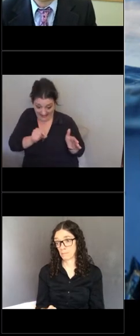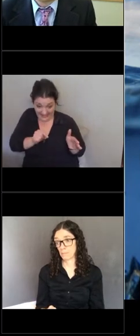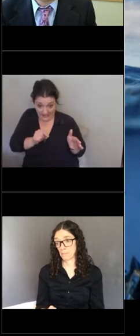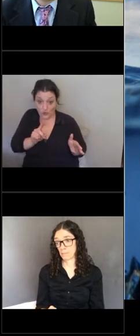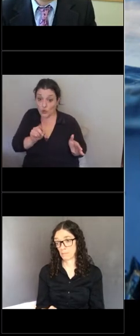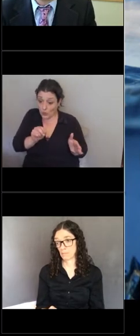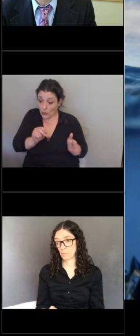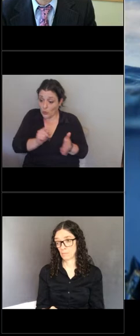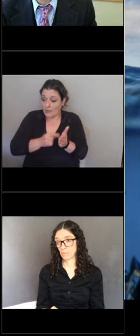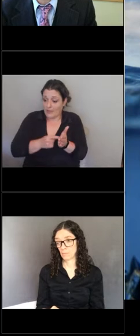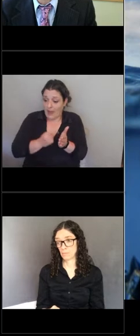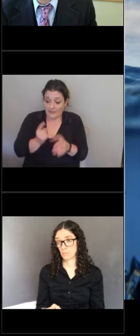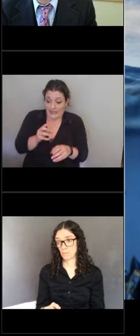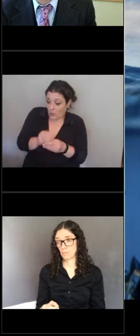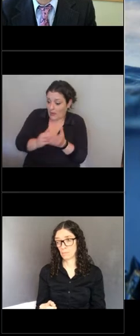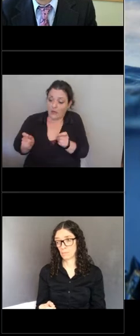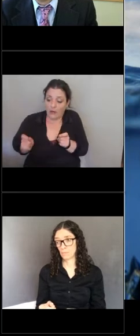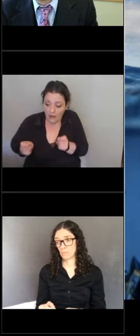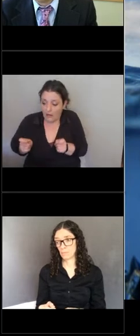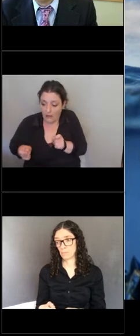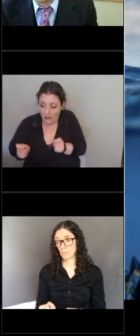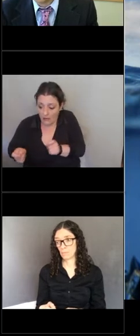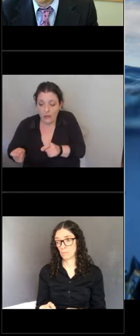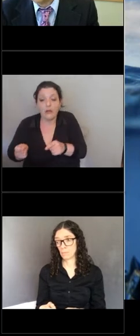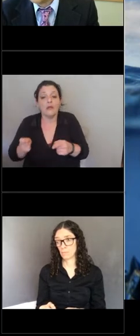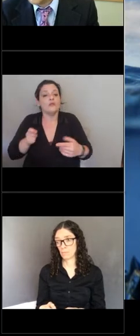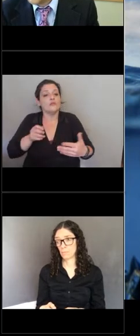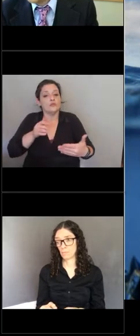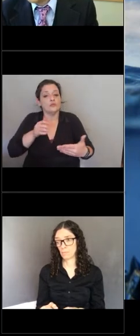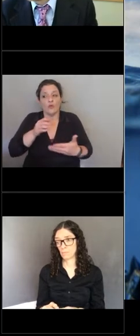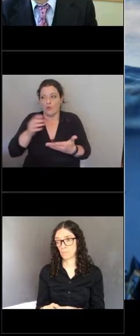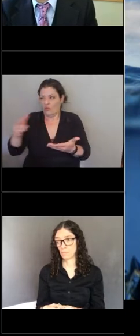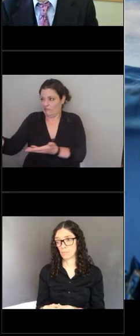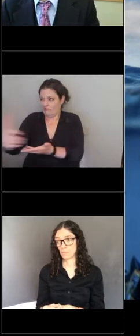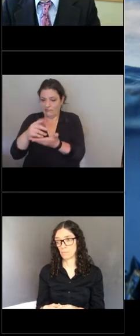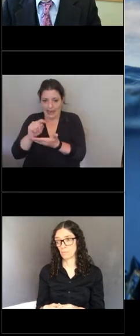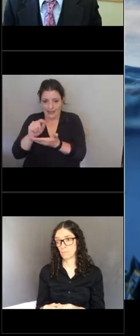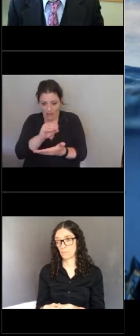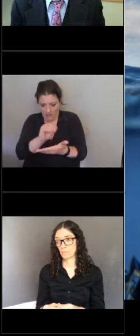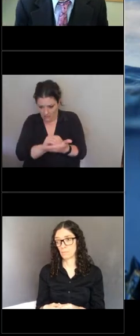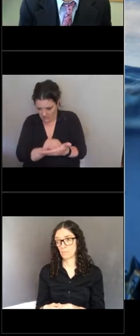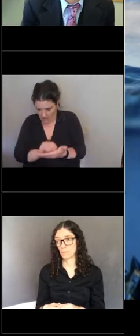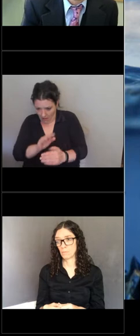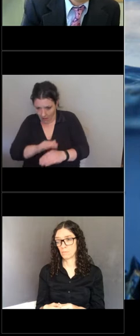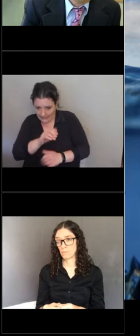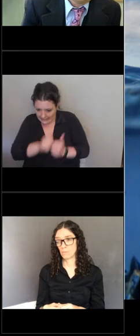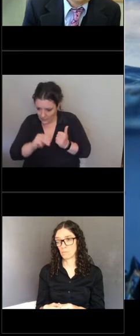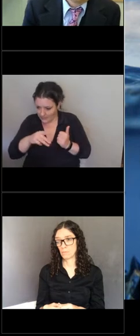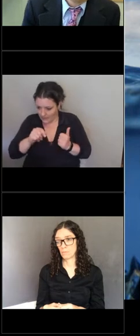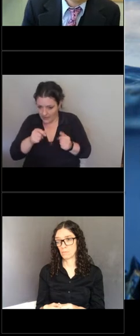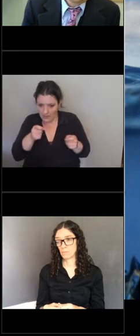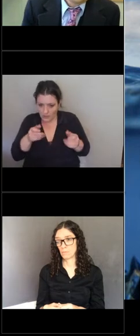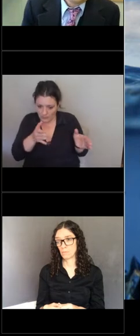management plans on a climate robustness index that they developed themselves. They originally started by looking at